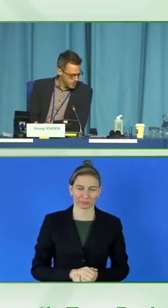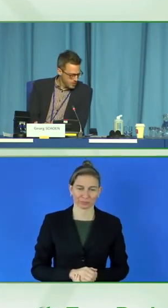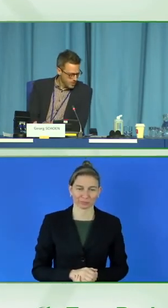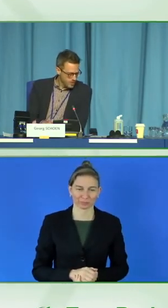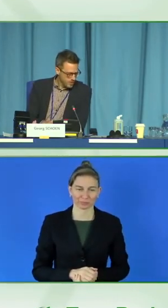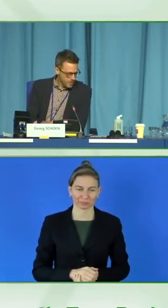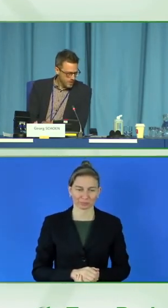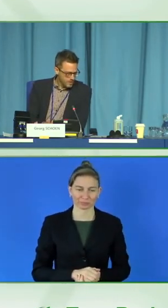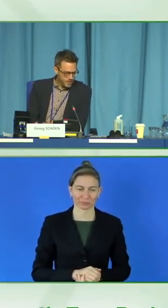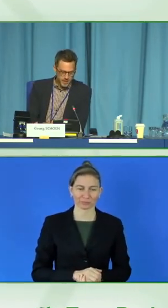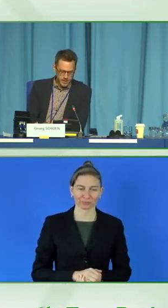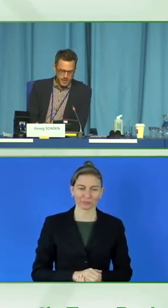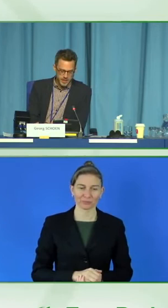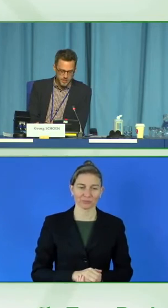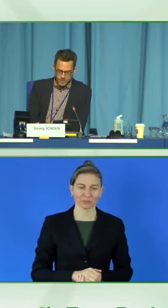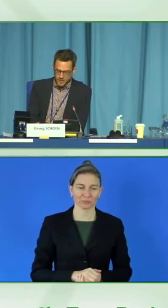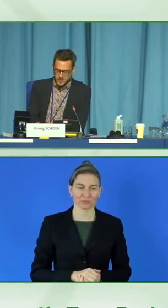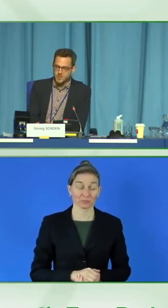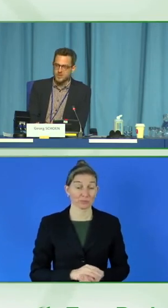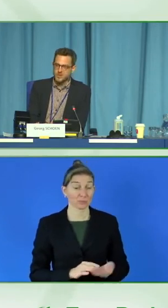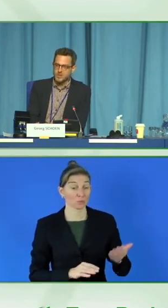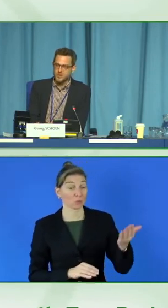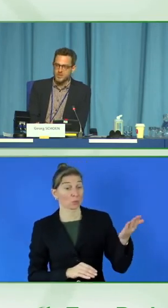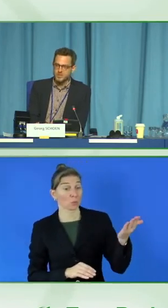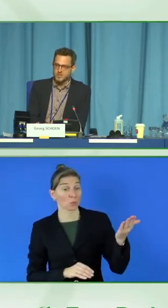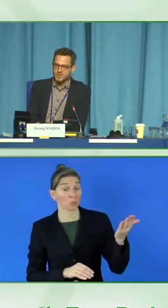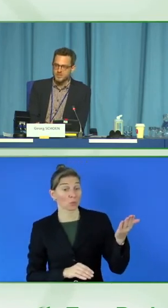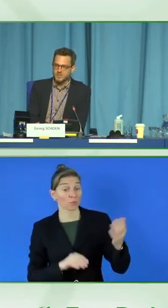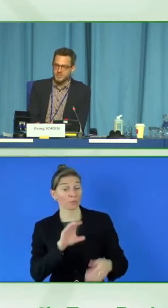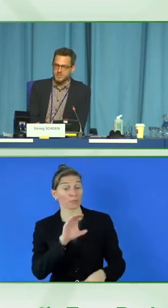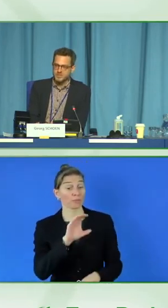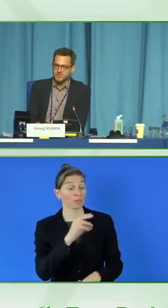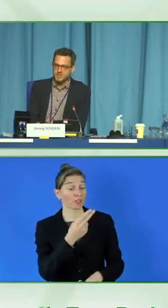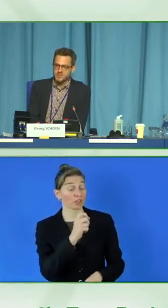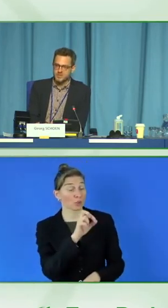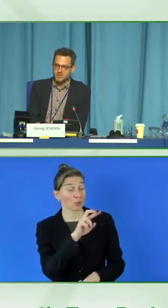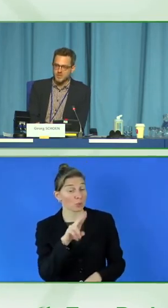So Charu or Ankita, would you like to respond?